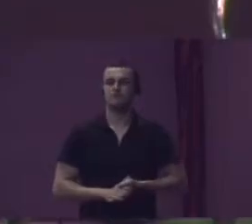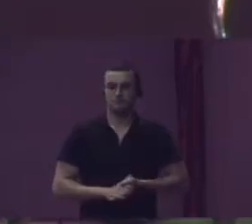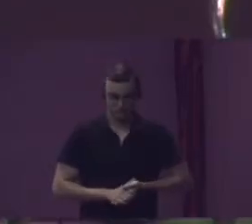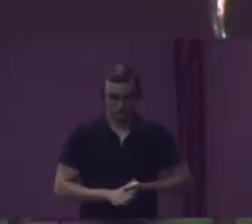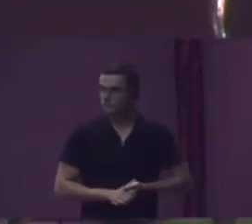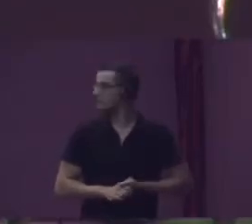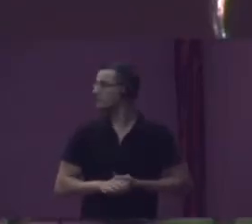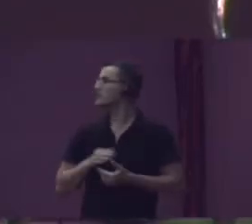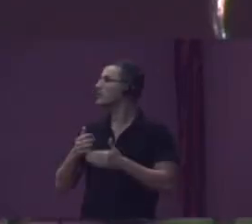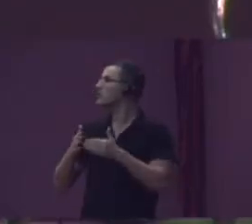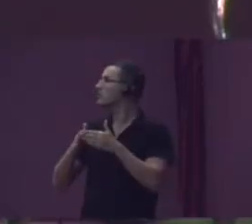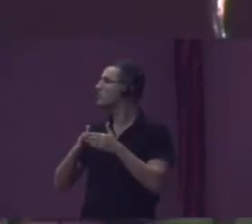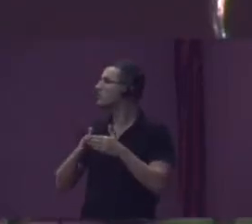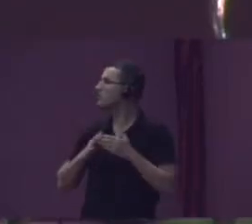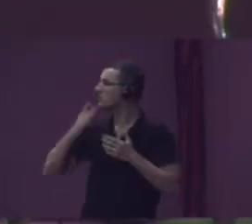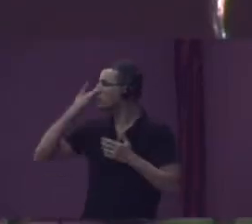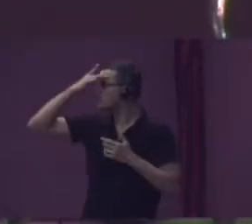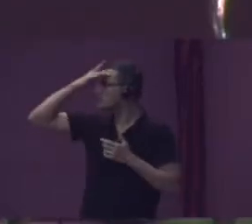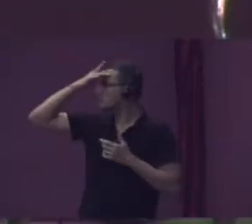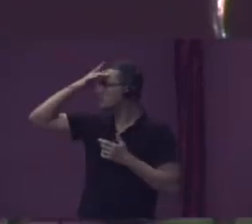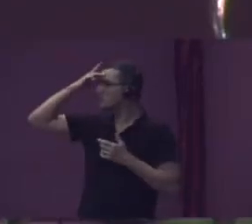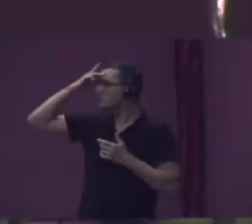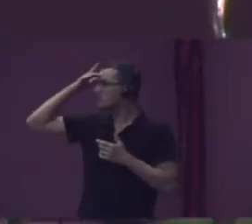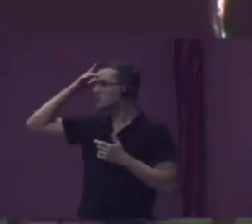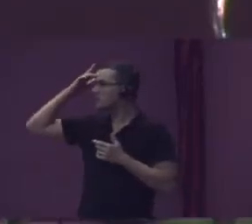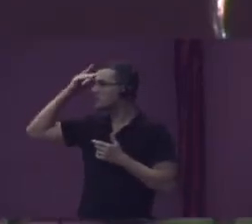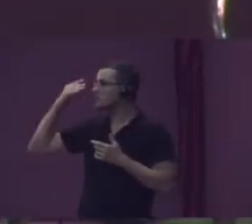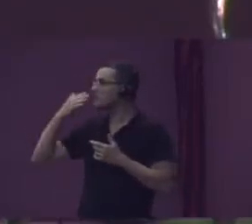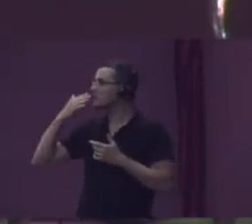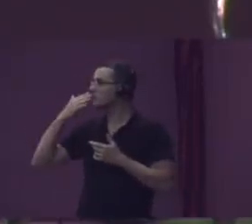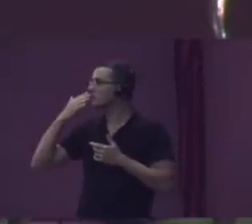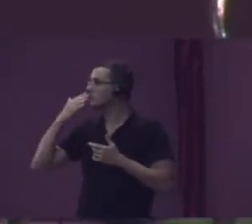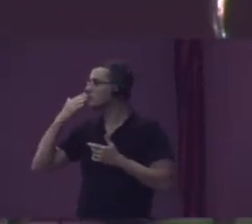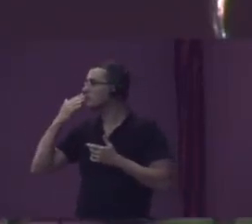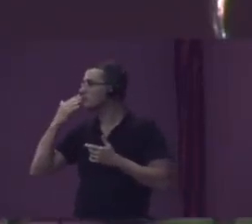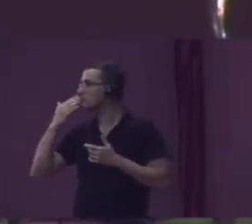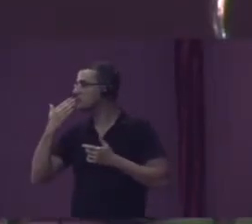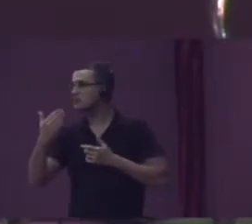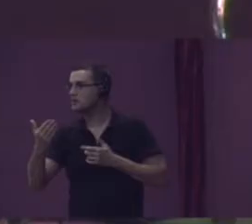after mid-century, institutionally based knowledge